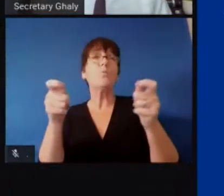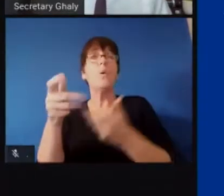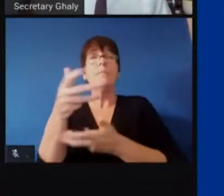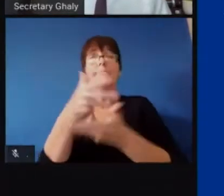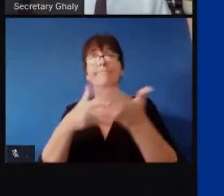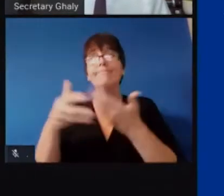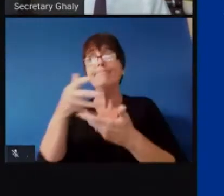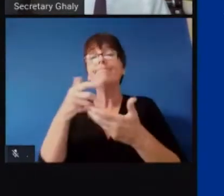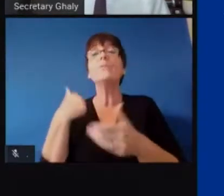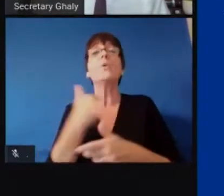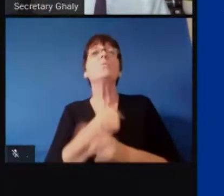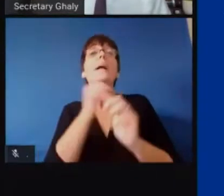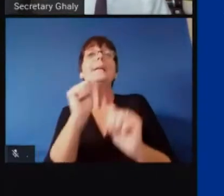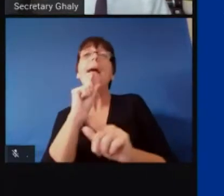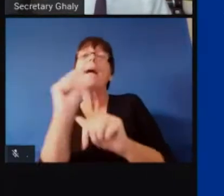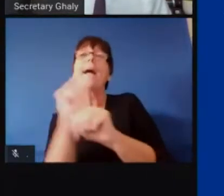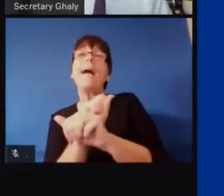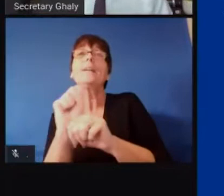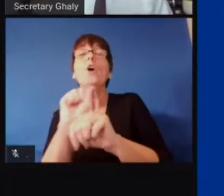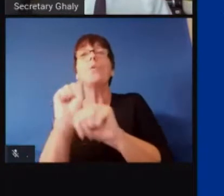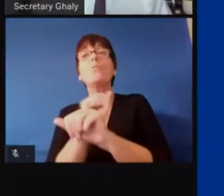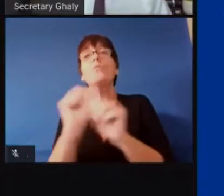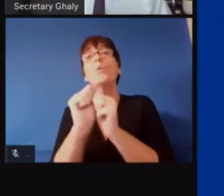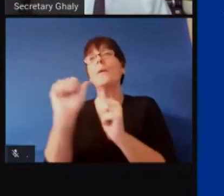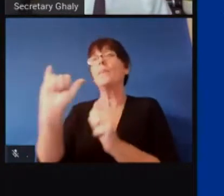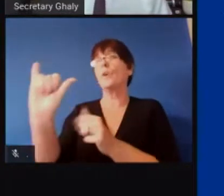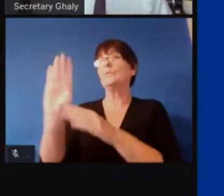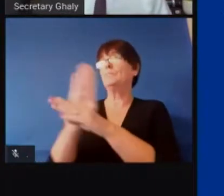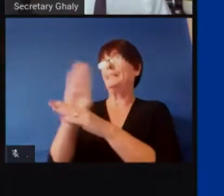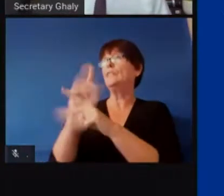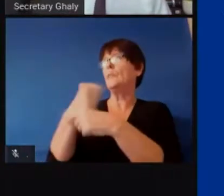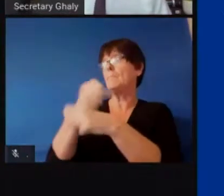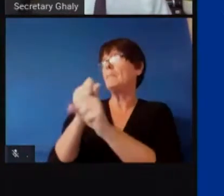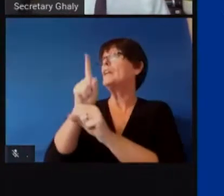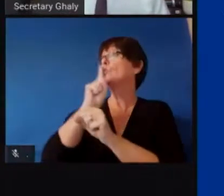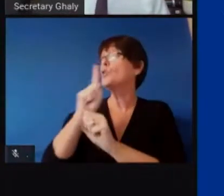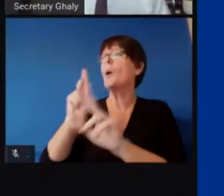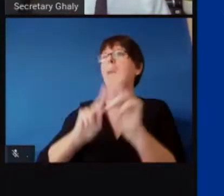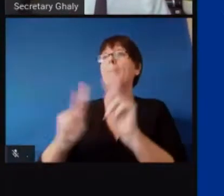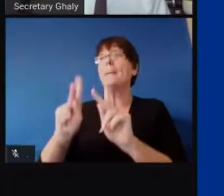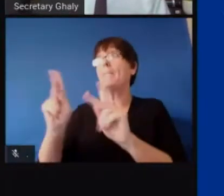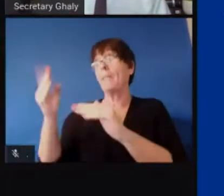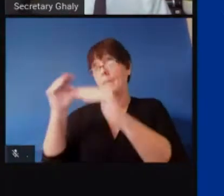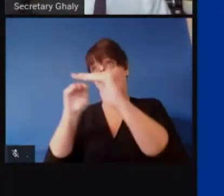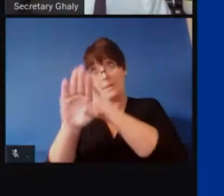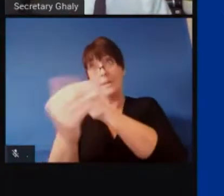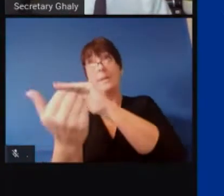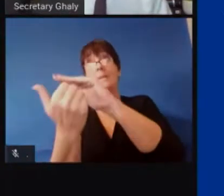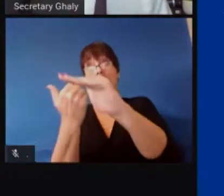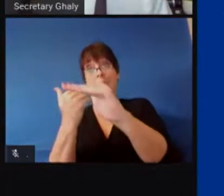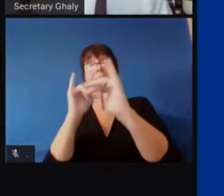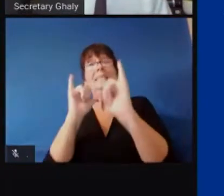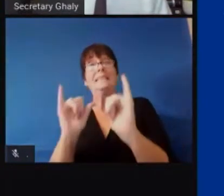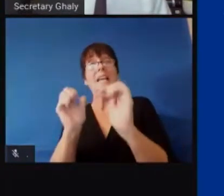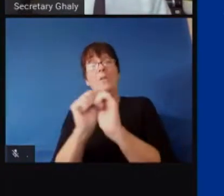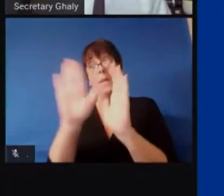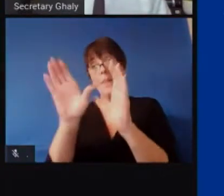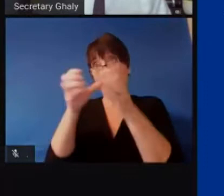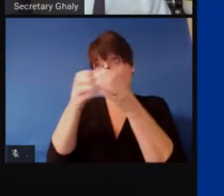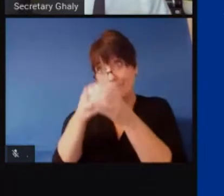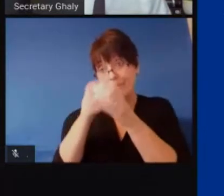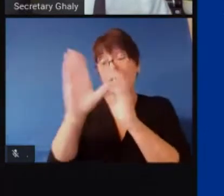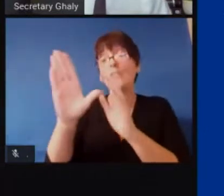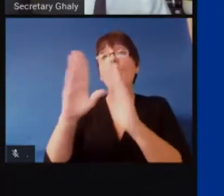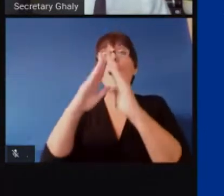we can actually work with our business partners to make sure people are coming in and out, staying with their cohort, their household,